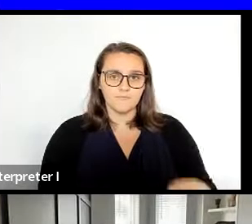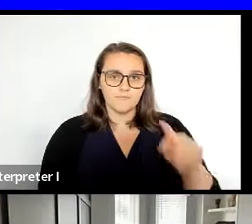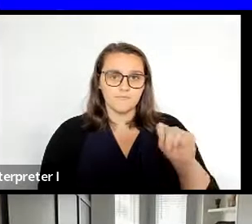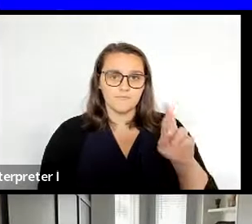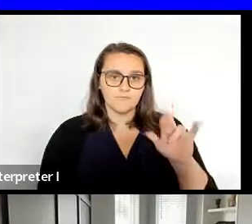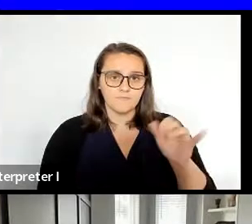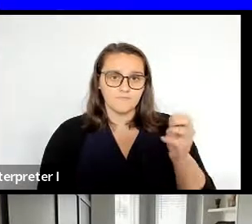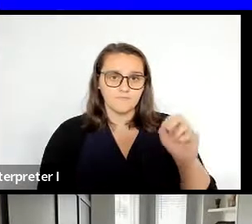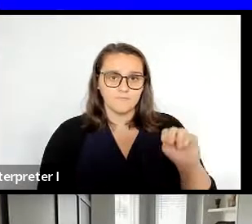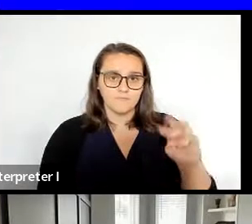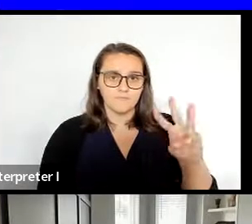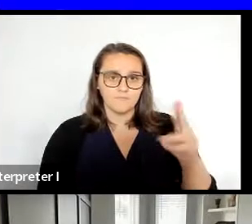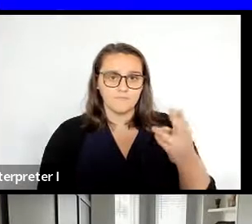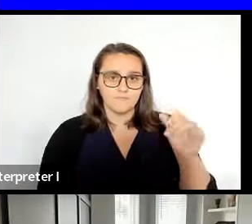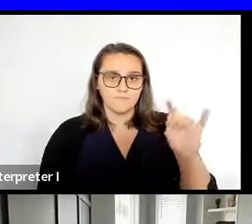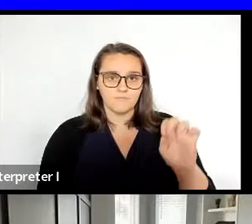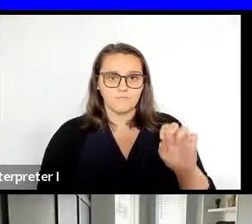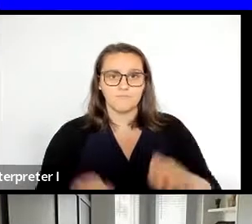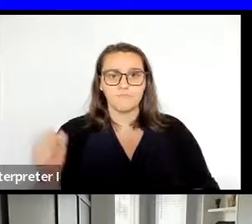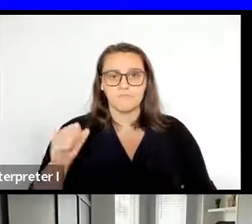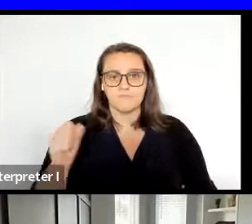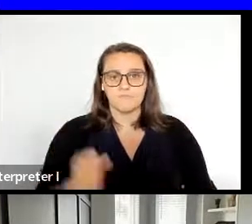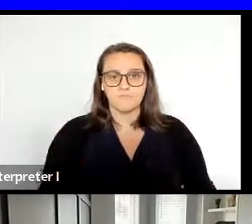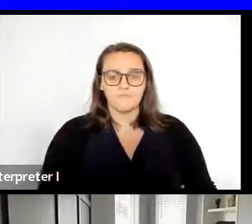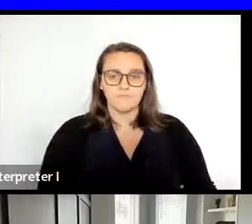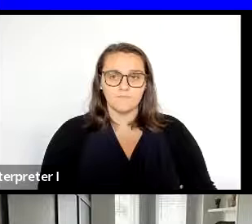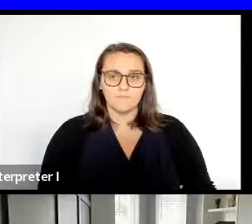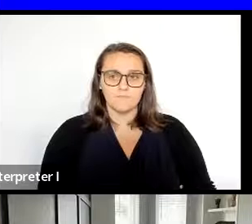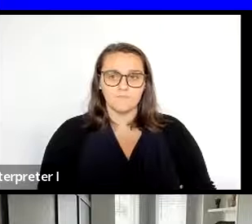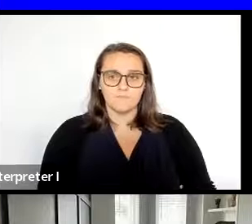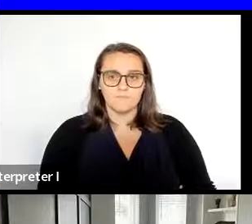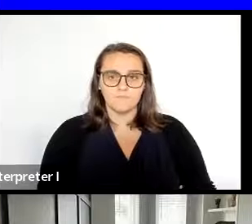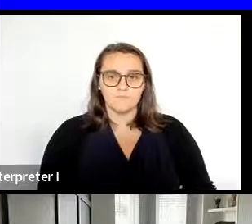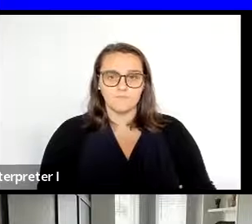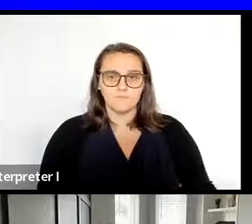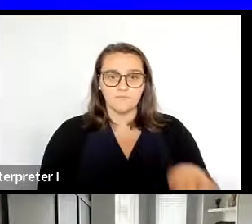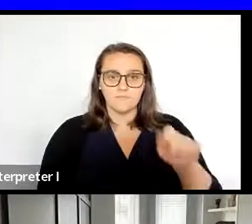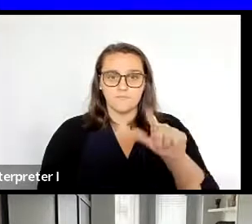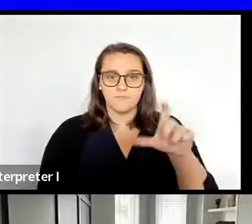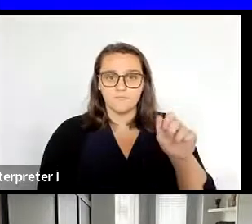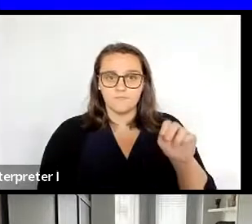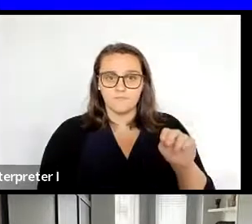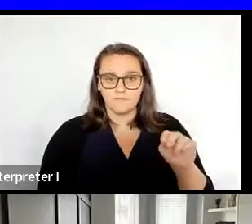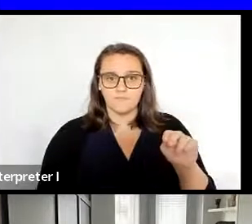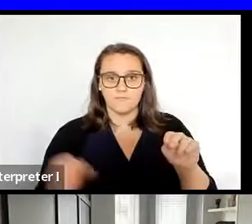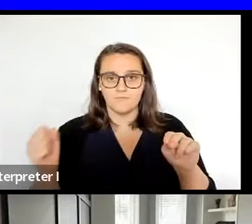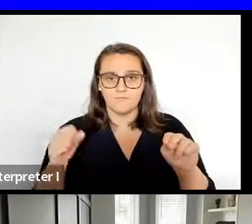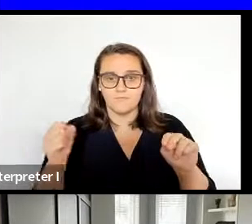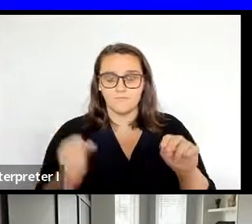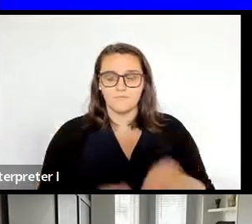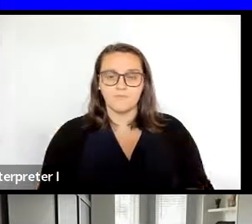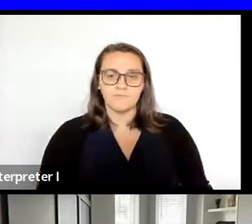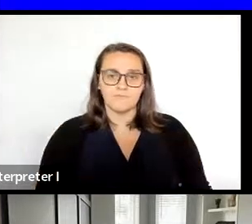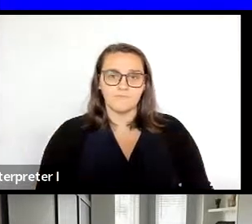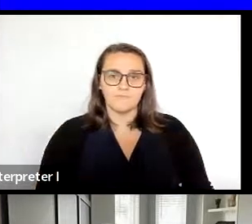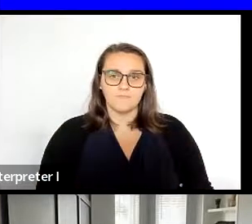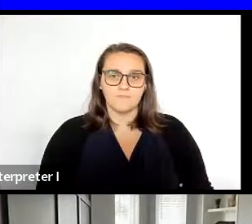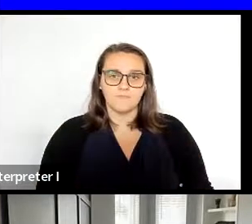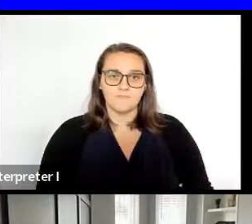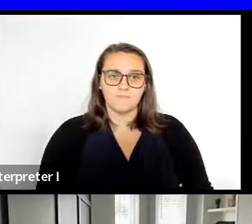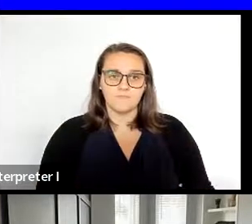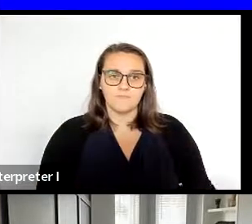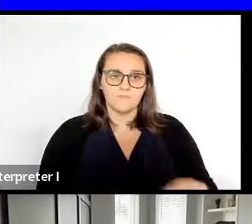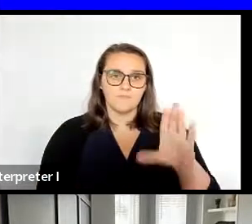White? Yes. Councilmember Trayon White votes yes. Councilmember Allen? Yes. Councilmember Allen votes yes.